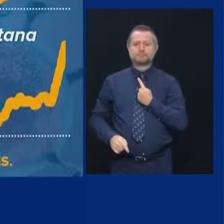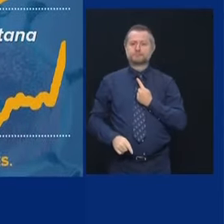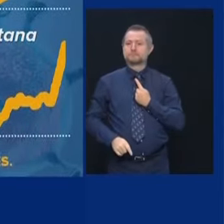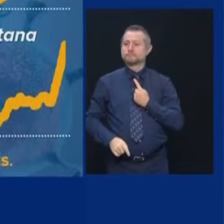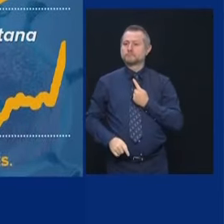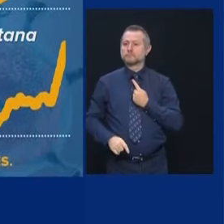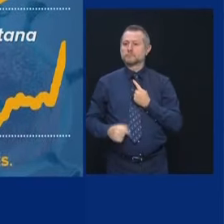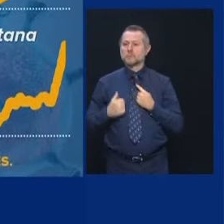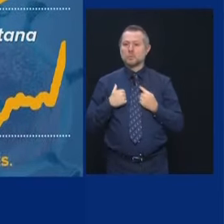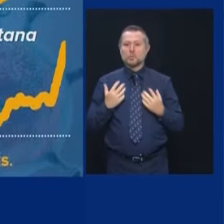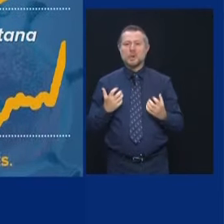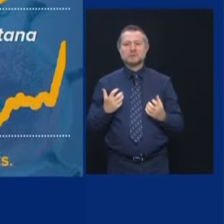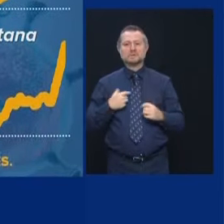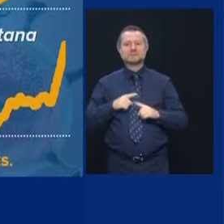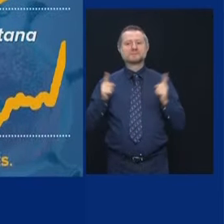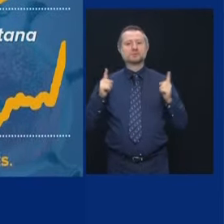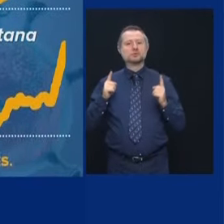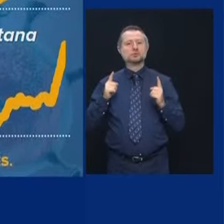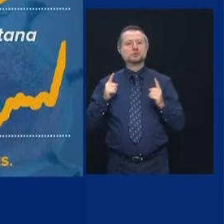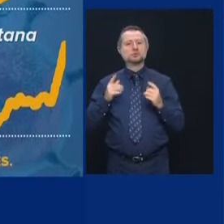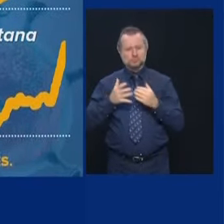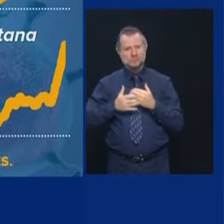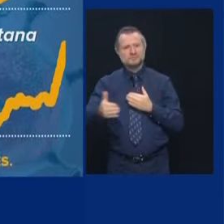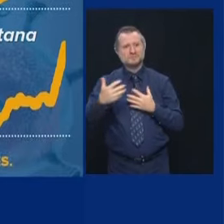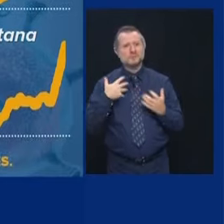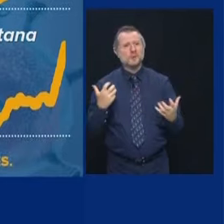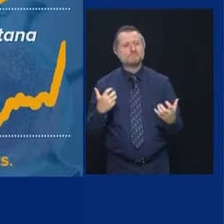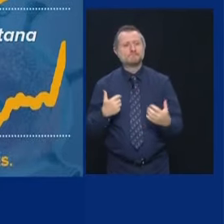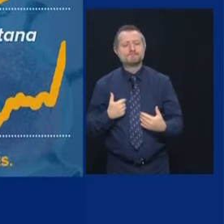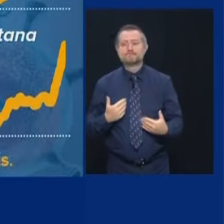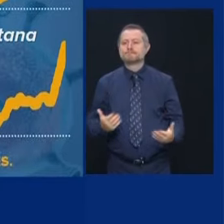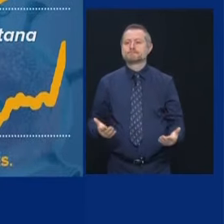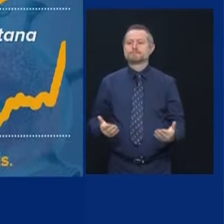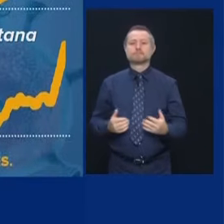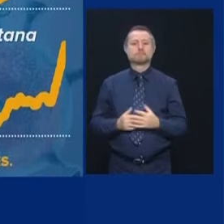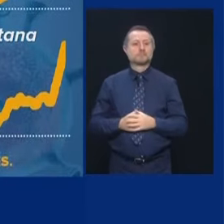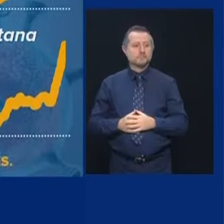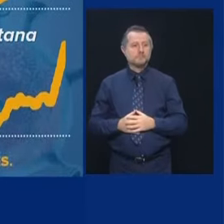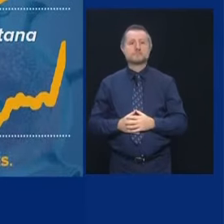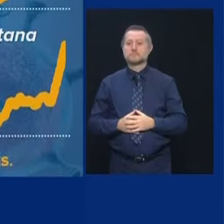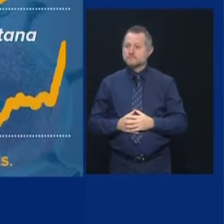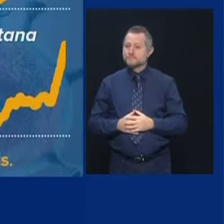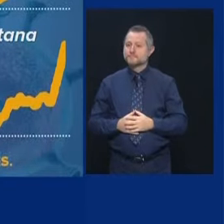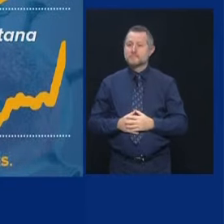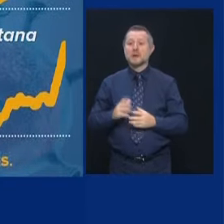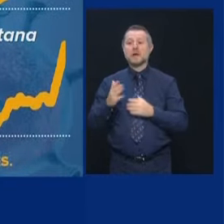the exception to the rule, right? Other states up, other